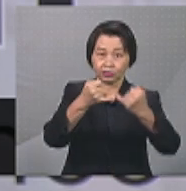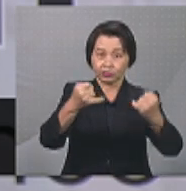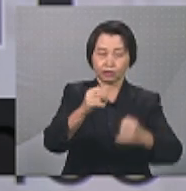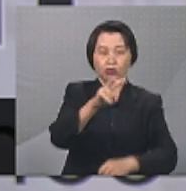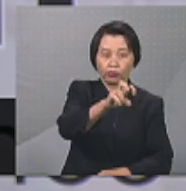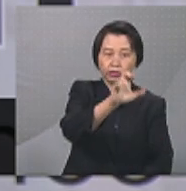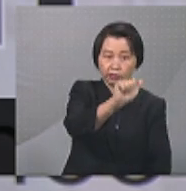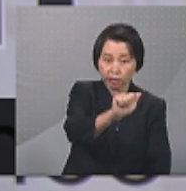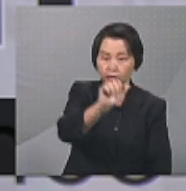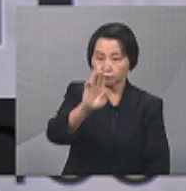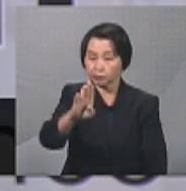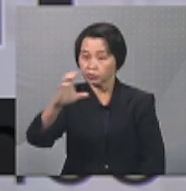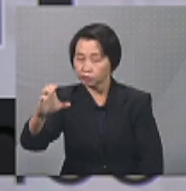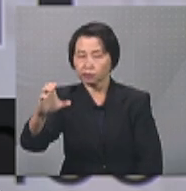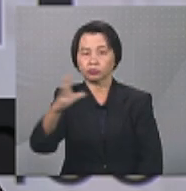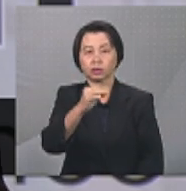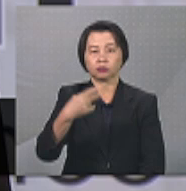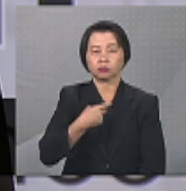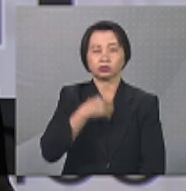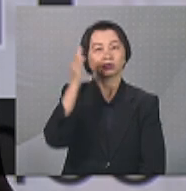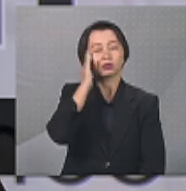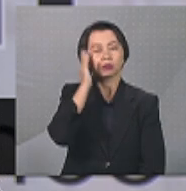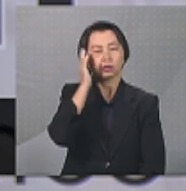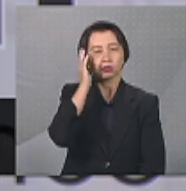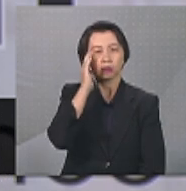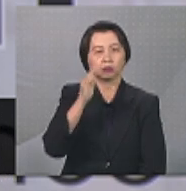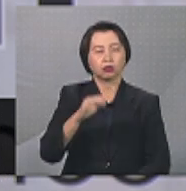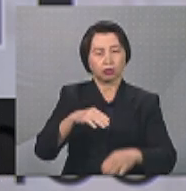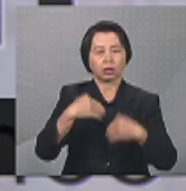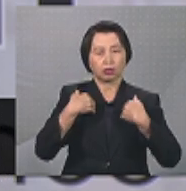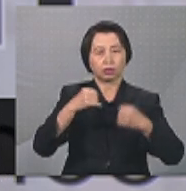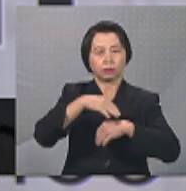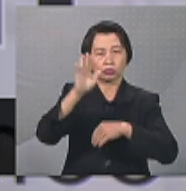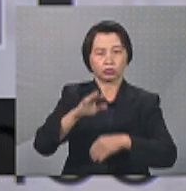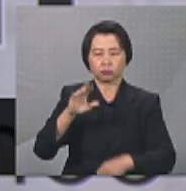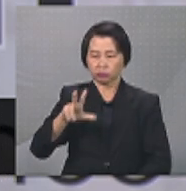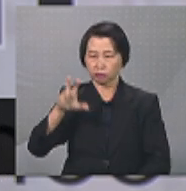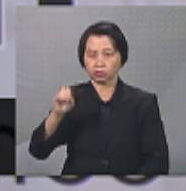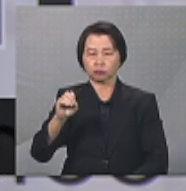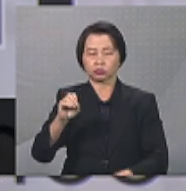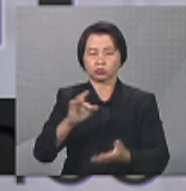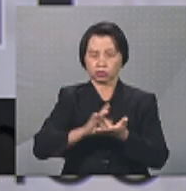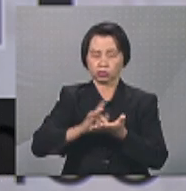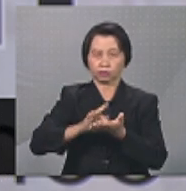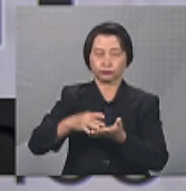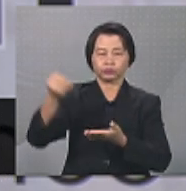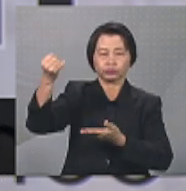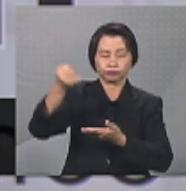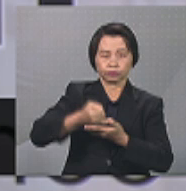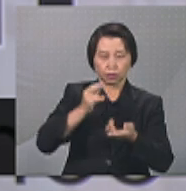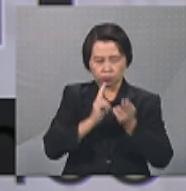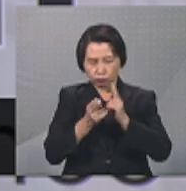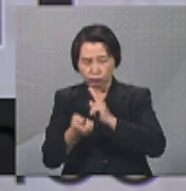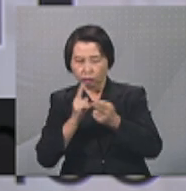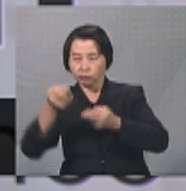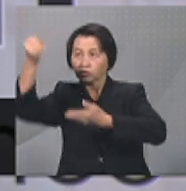and C. But we also know that there are more than 30 mutations being reported. And what is more important, that